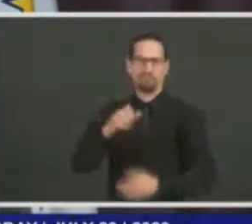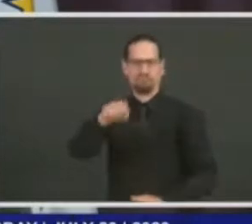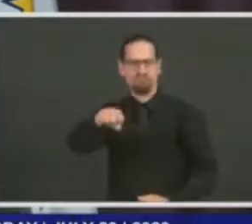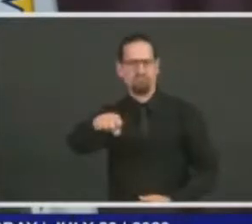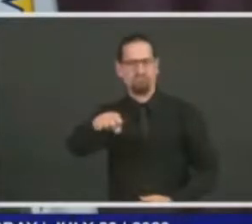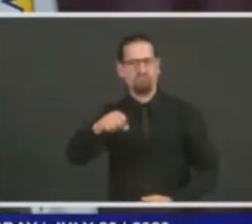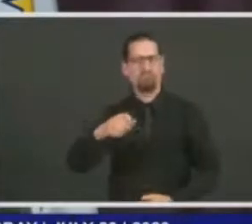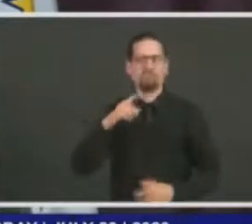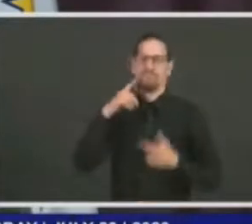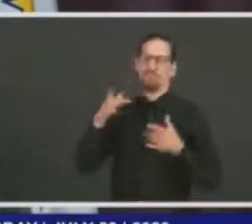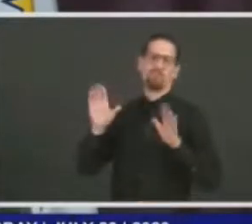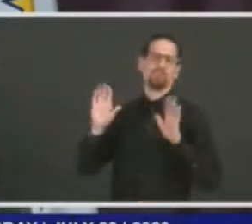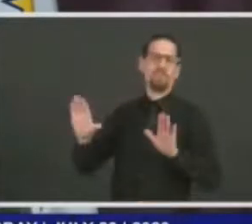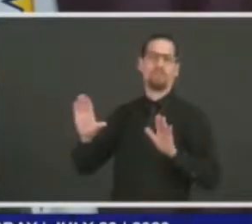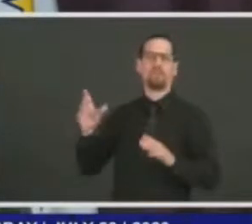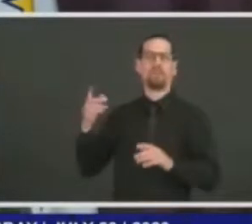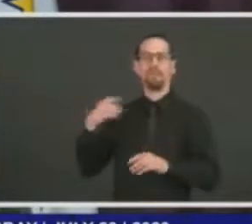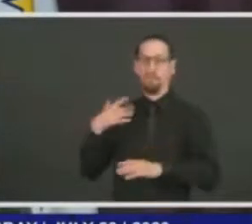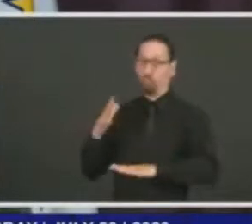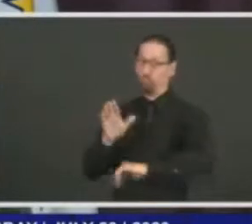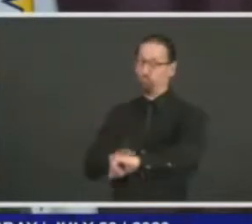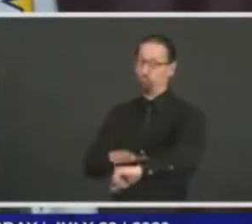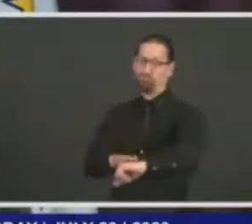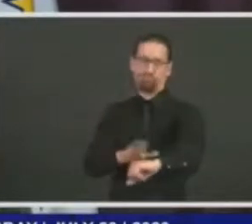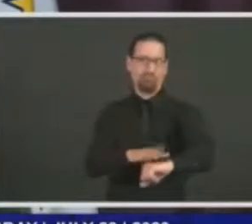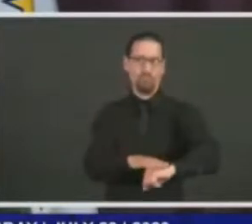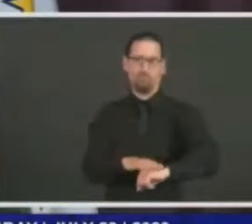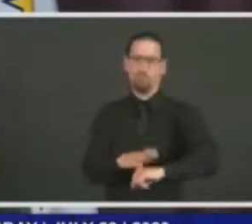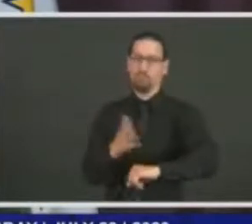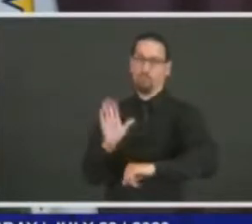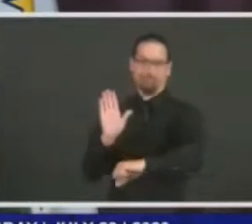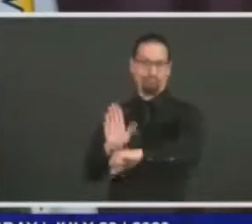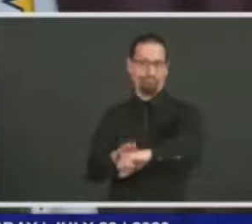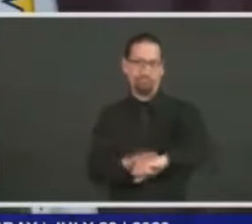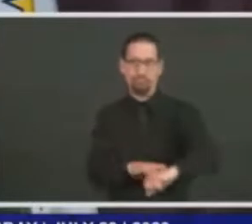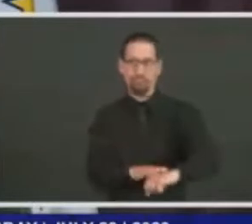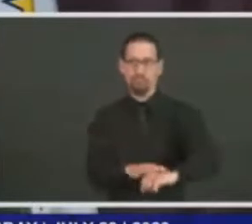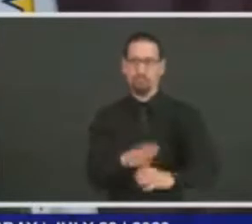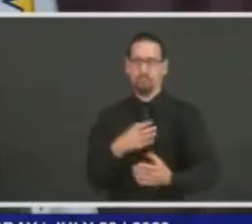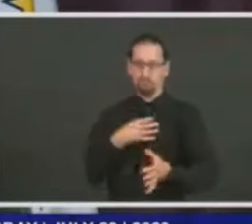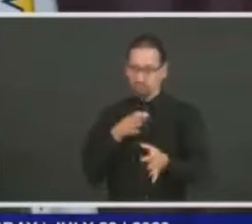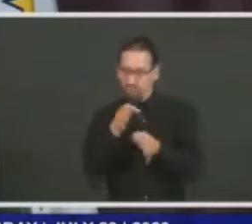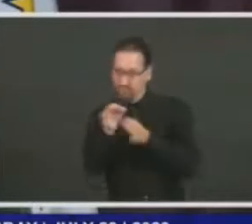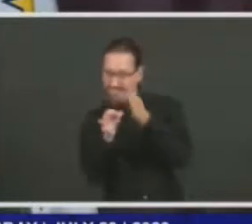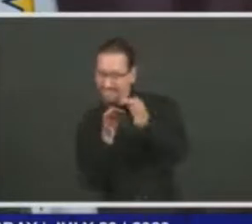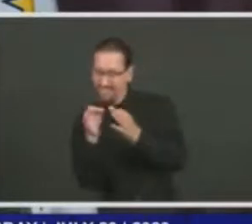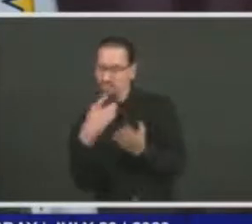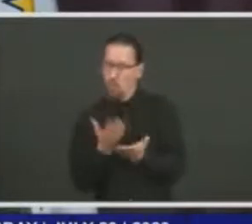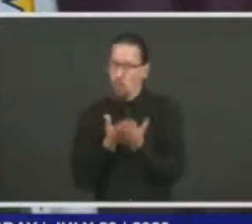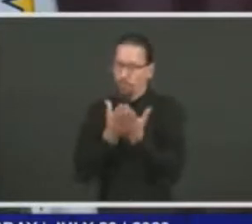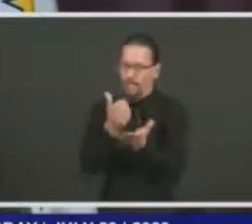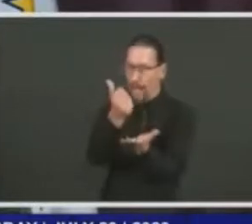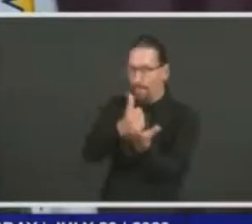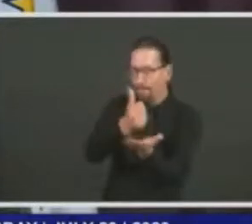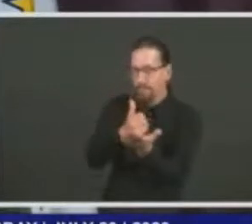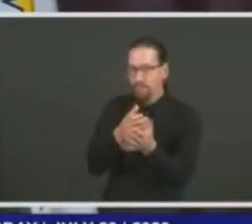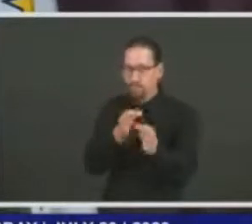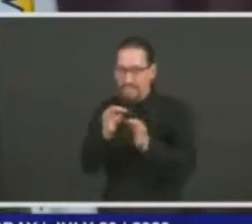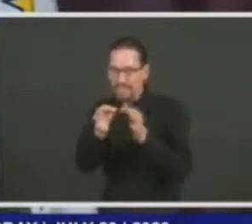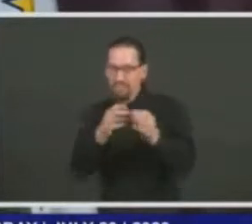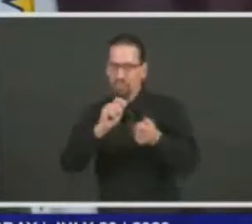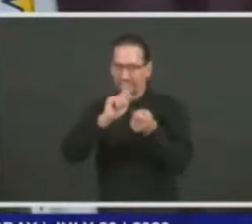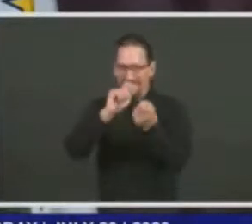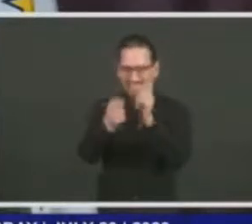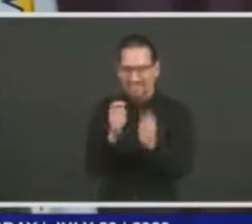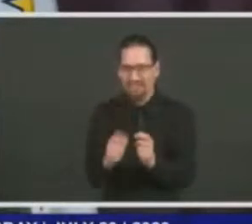same establishments, offering assistance around how they can improve. And look, if after